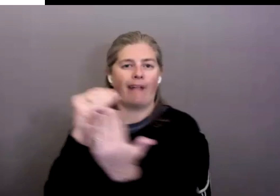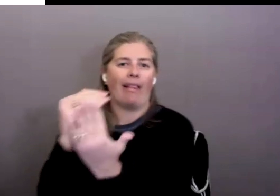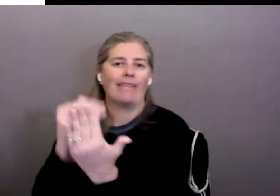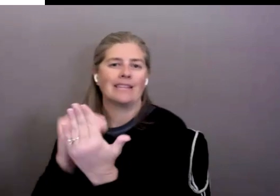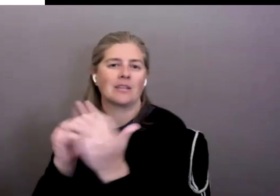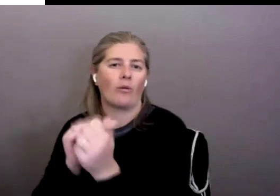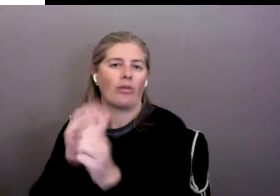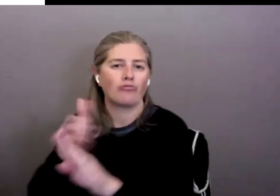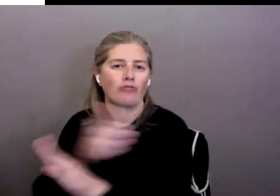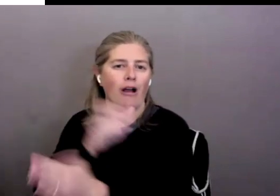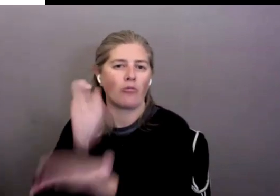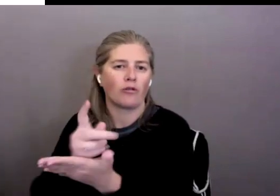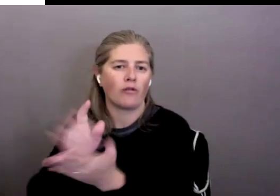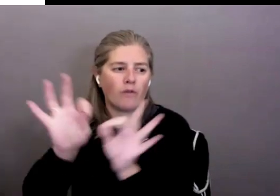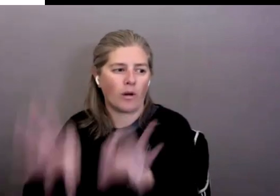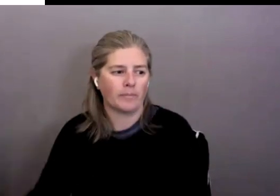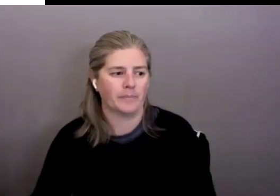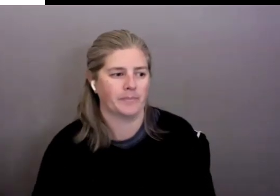form.